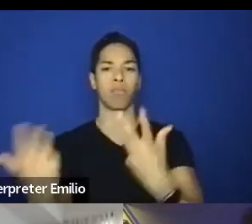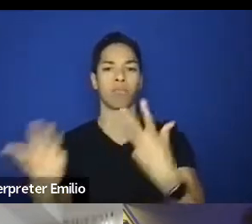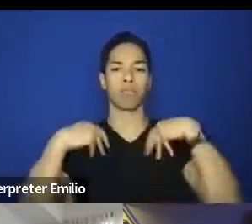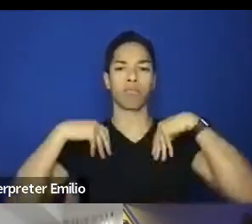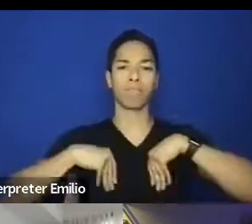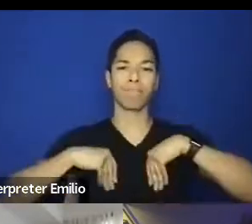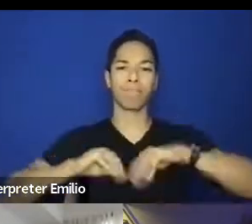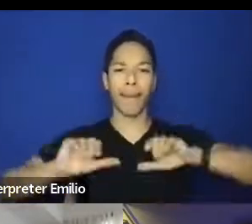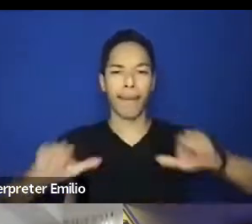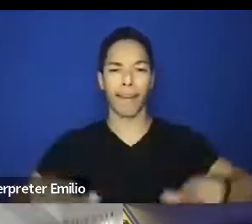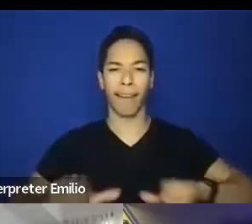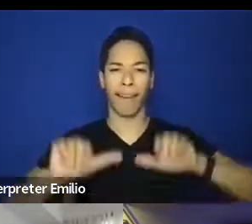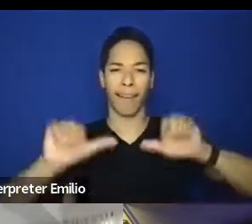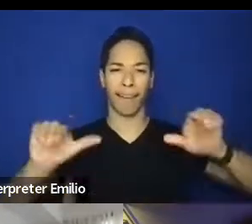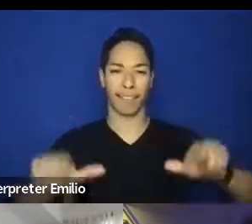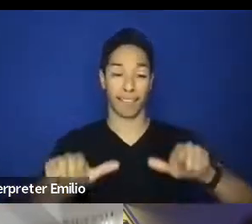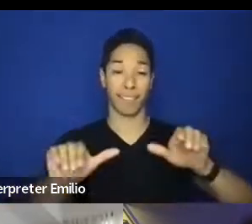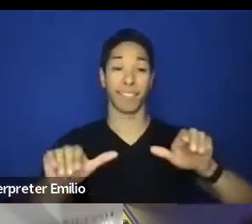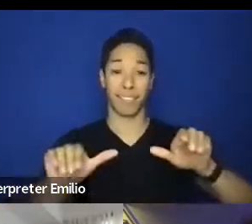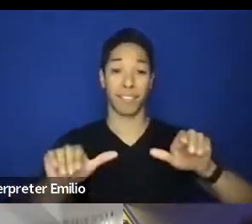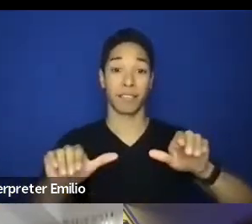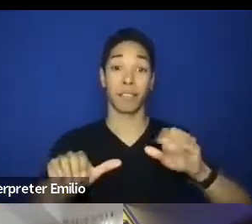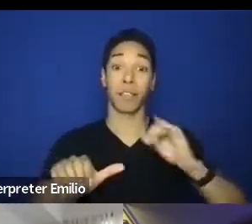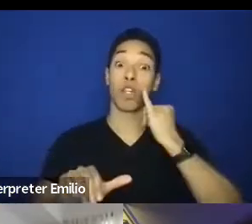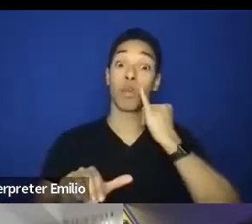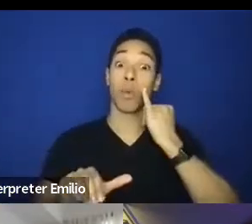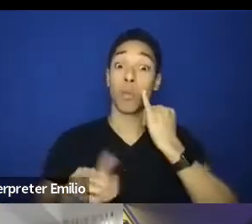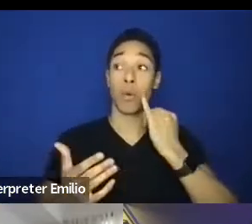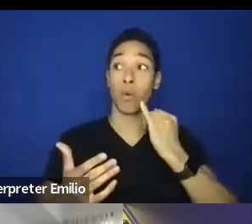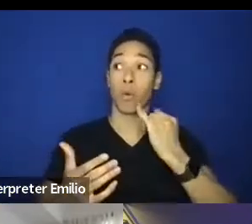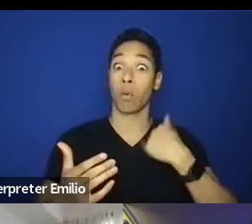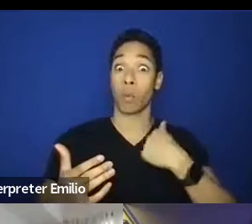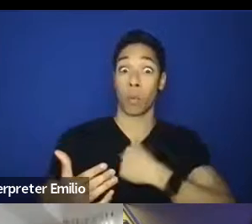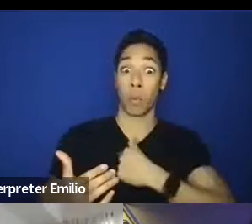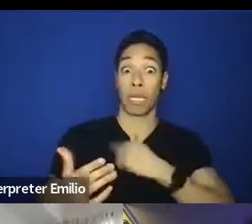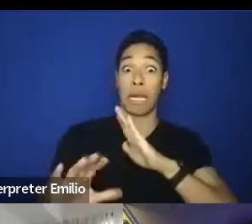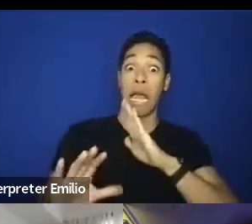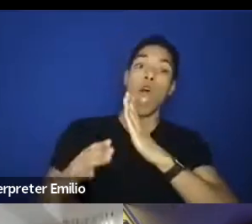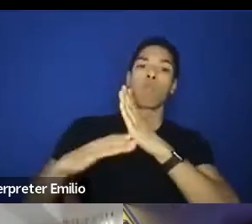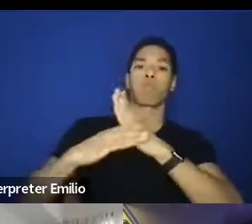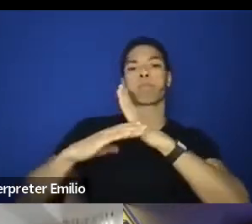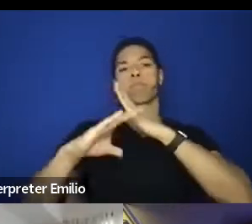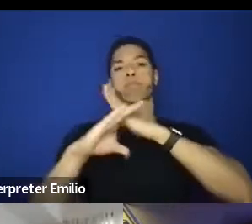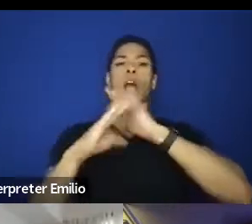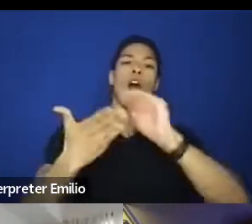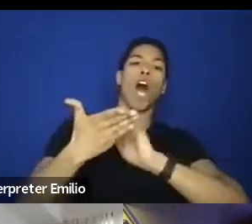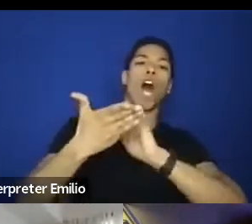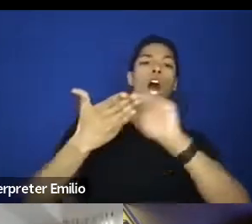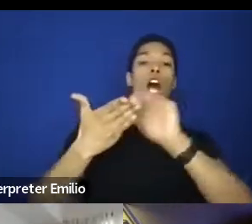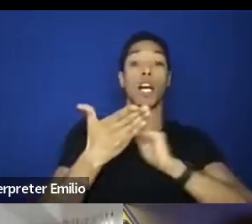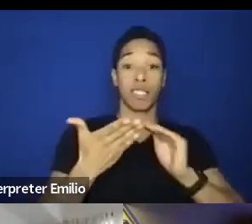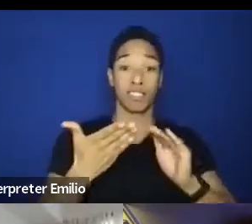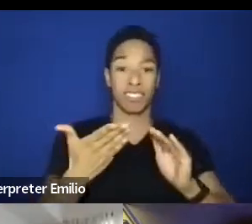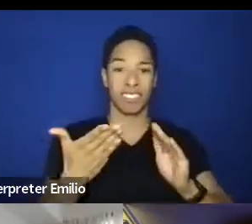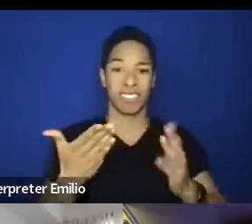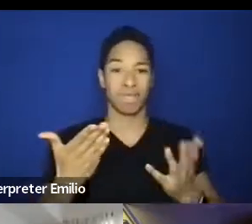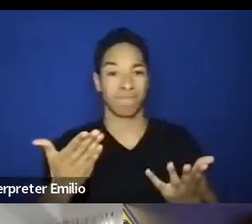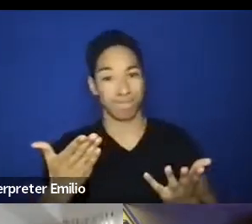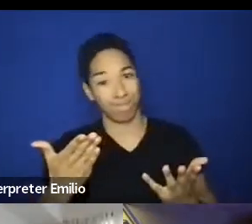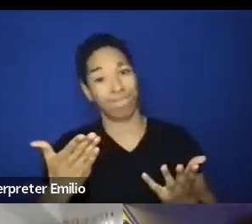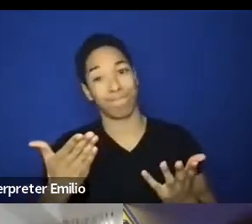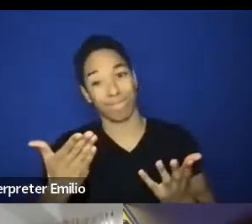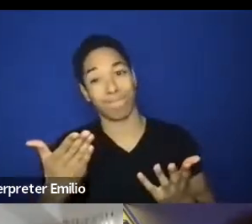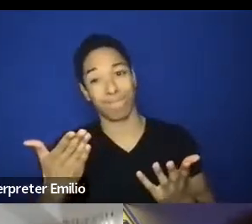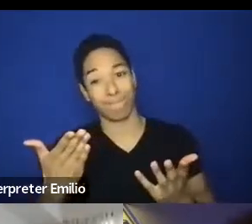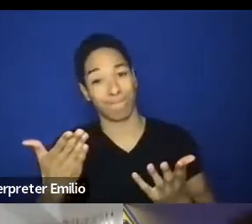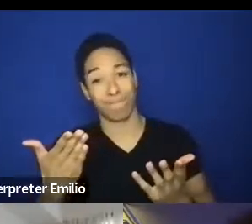that. And if we are defensive, because I think that's a great word and a great topic, we